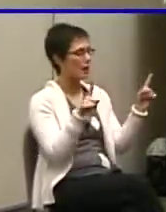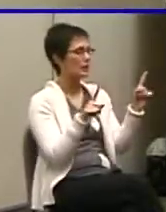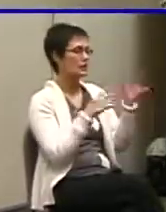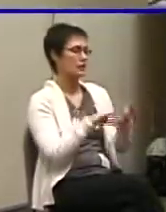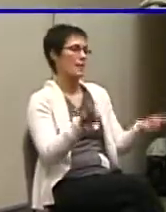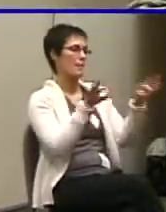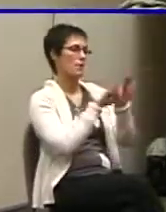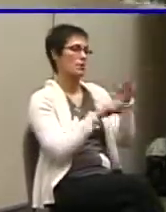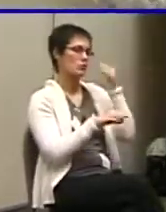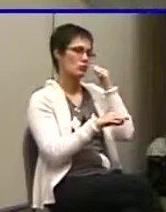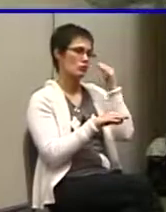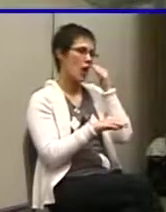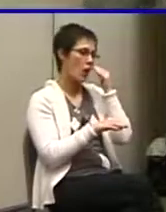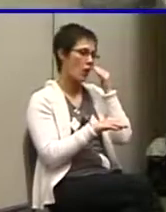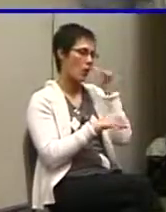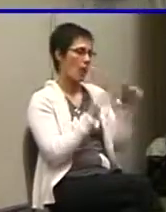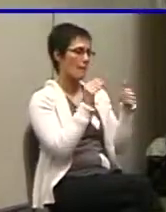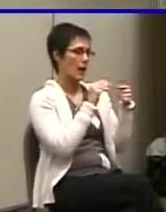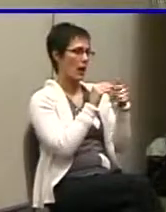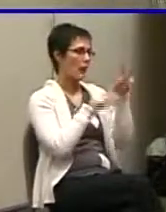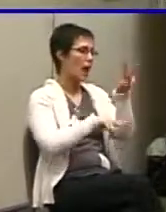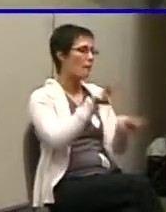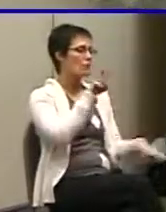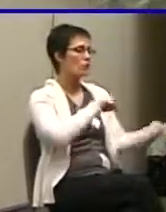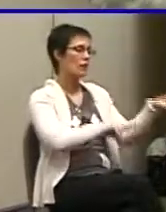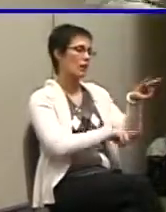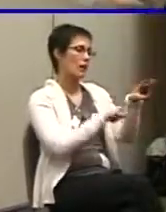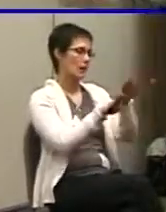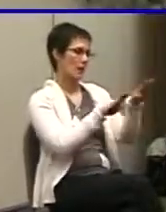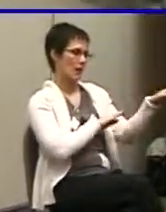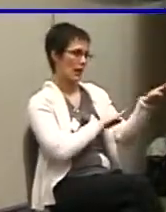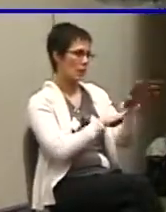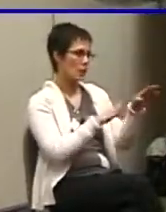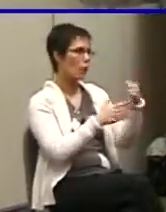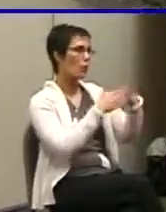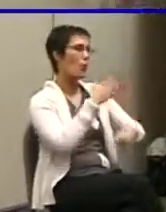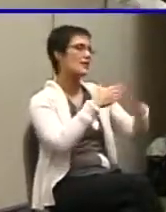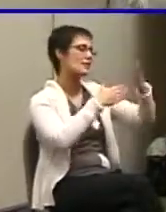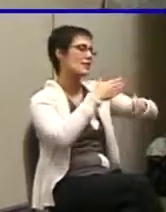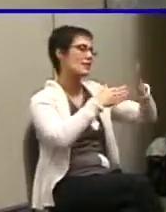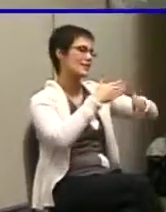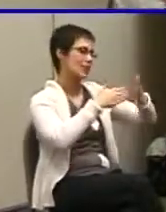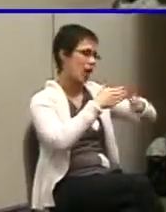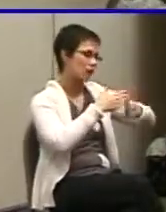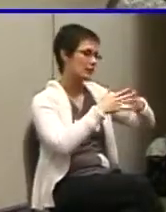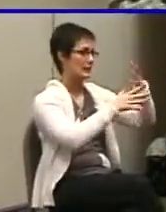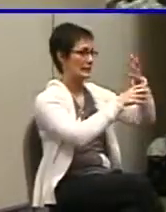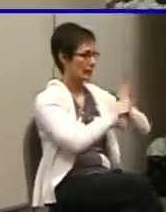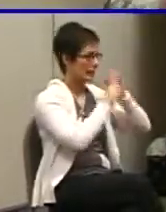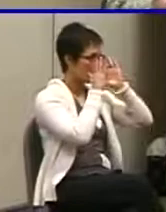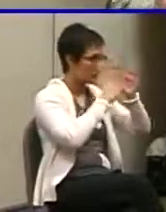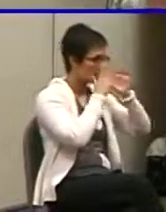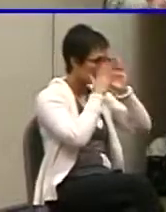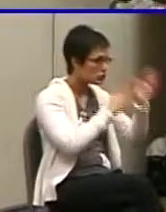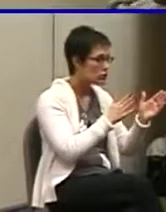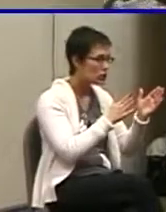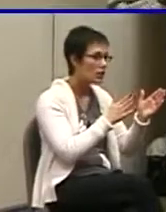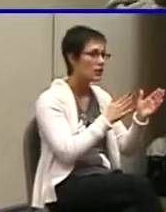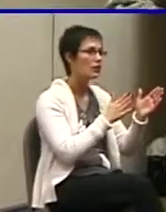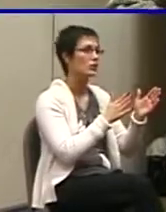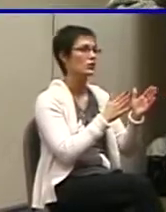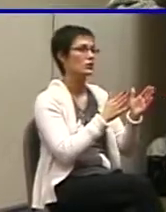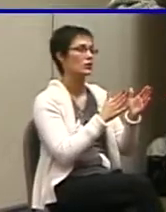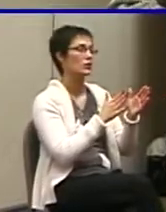that play out for this kid? Does it result in his getting attention? Does it result in his, taking kids, for example, who engage